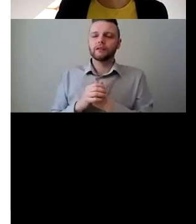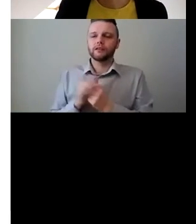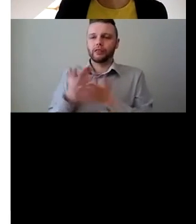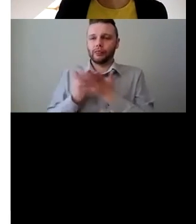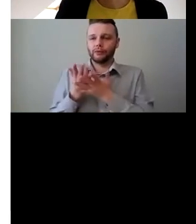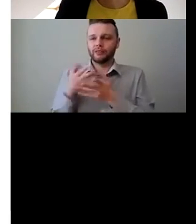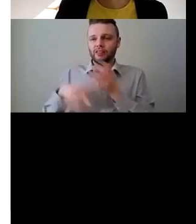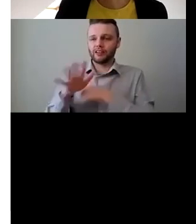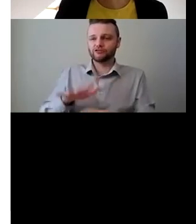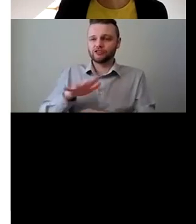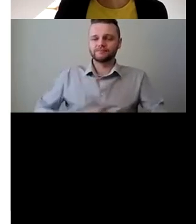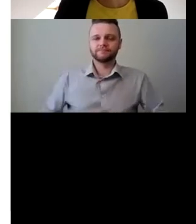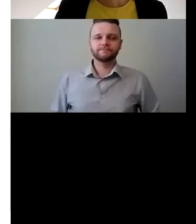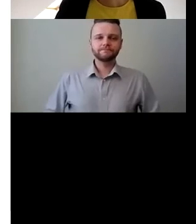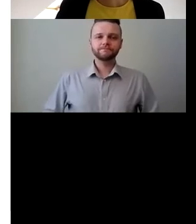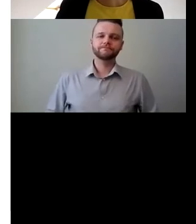country.